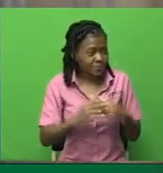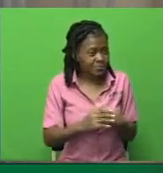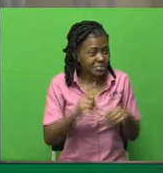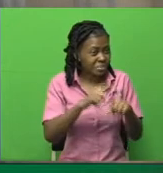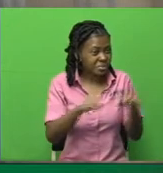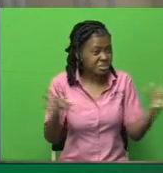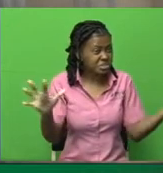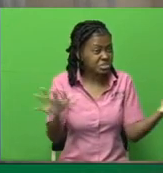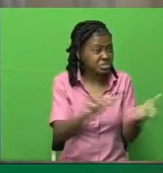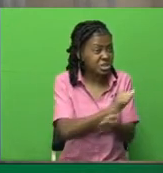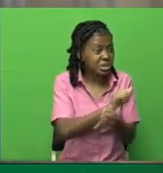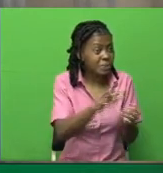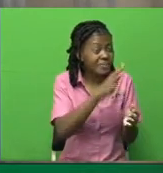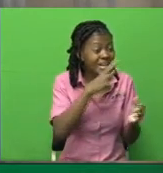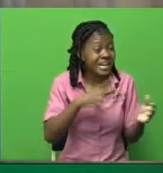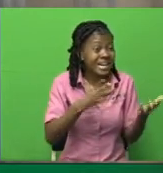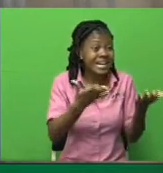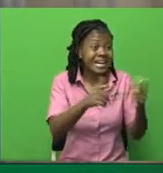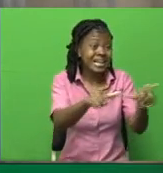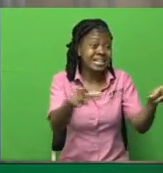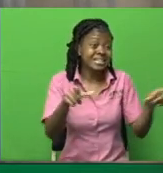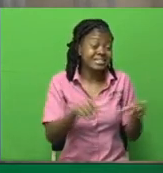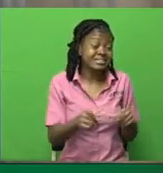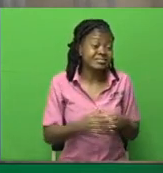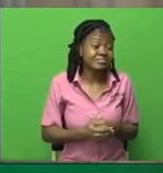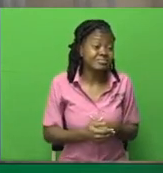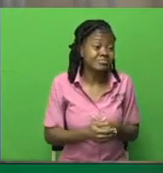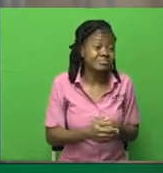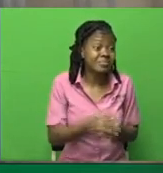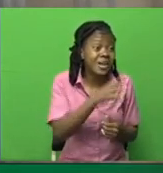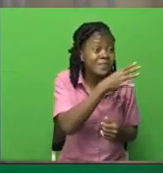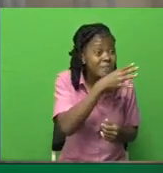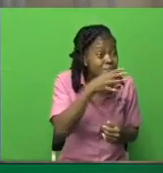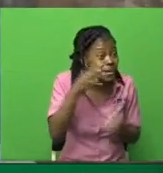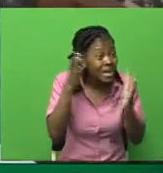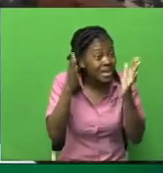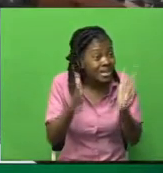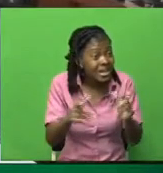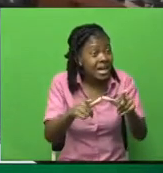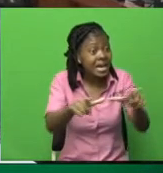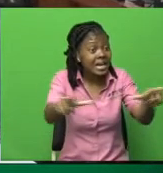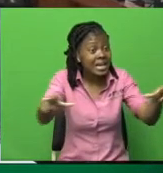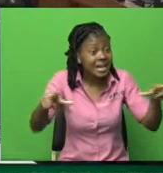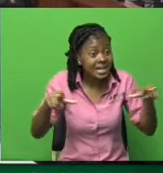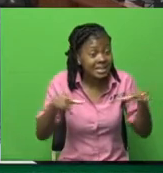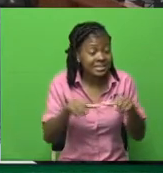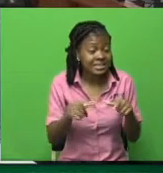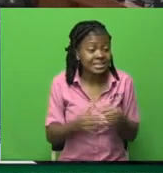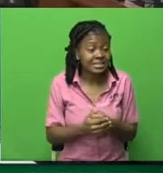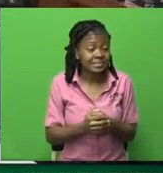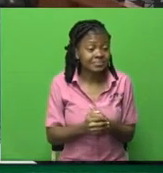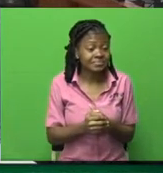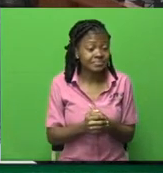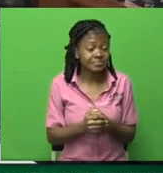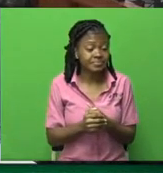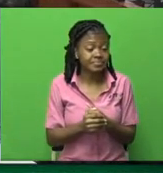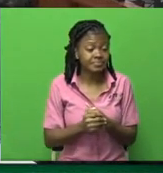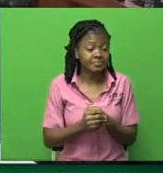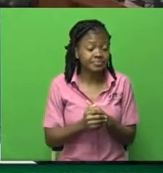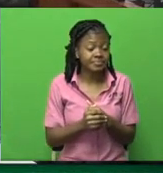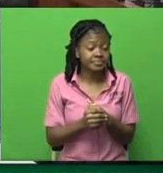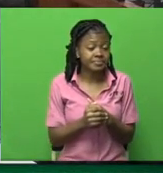Prime agriculture land with a history of support in phenomenals for decades I'm sorry